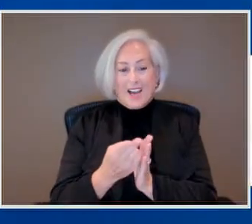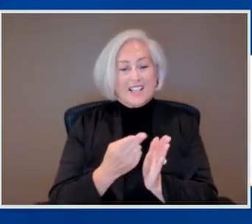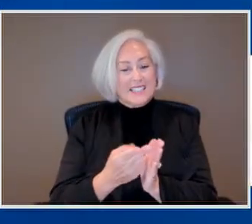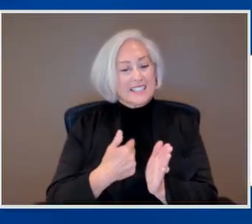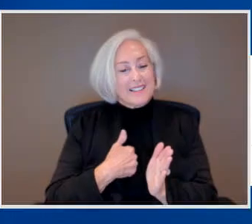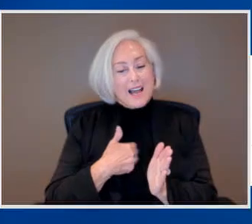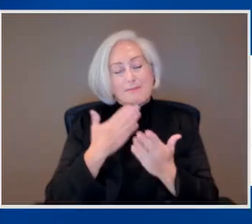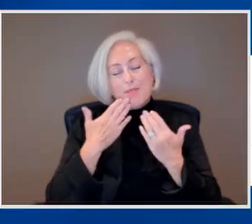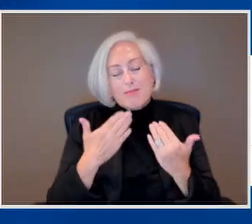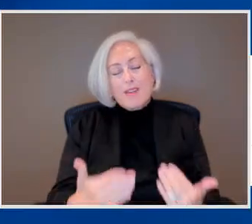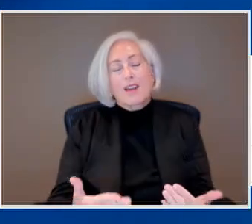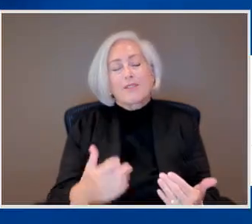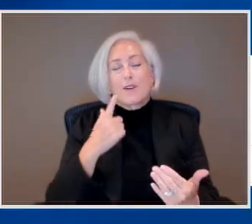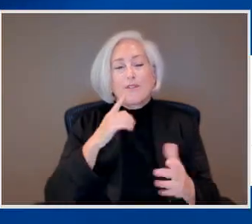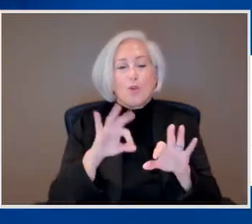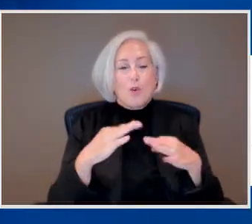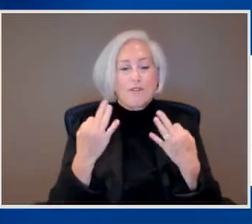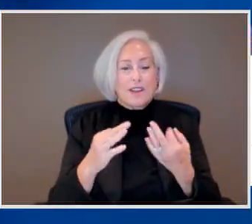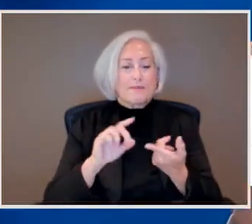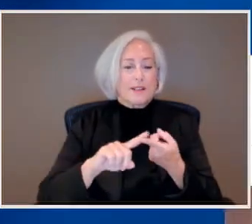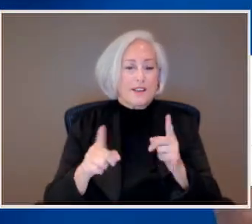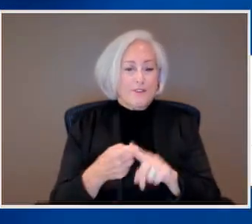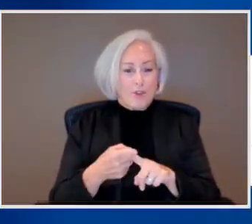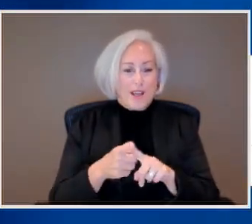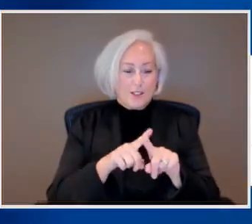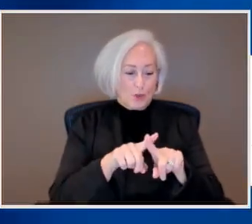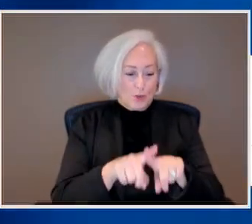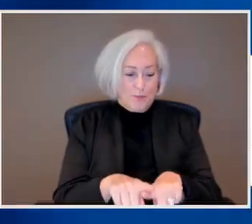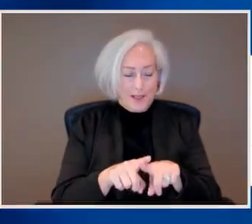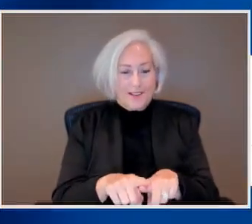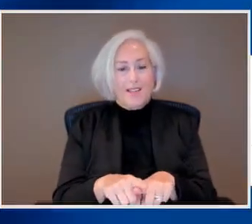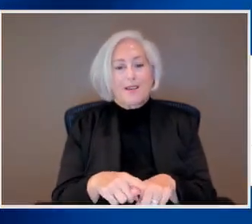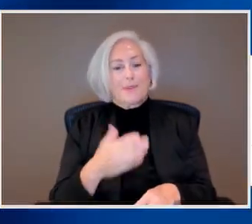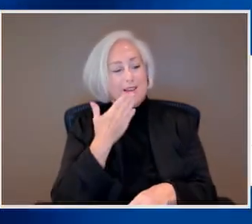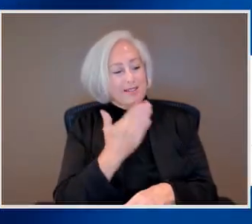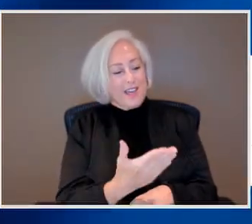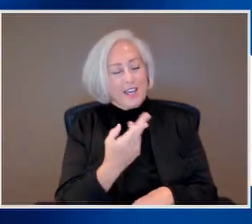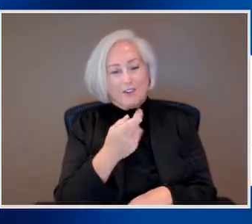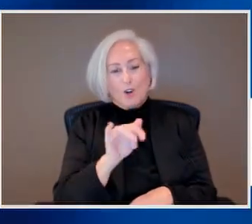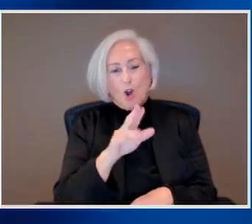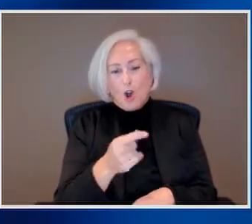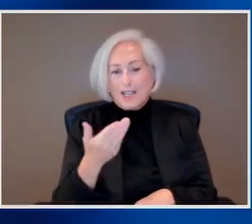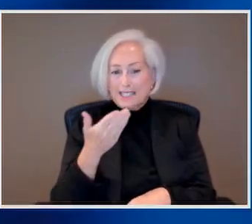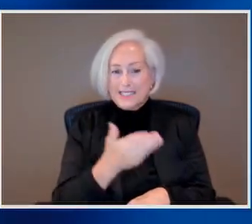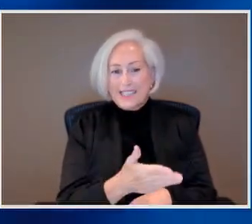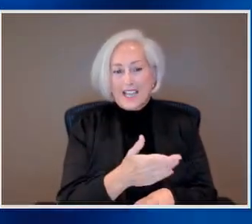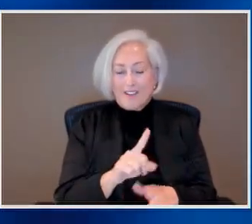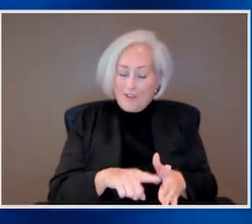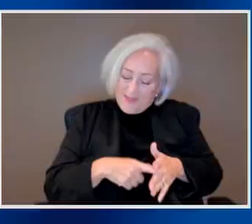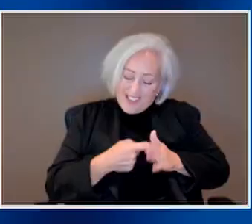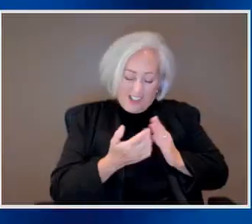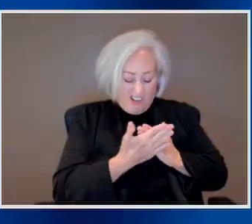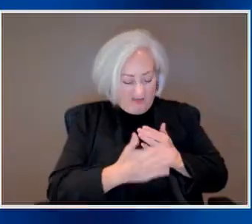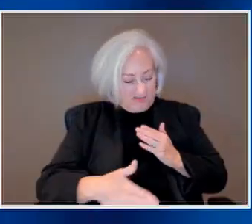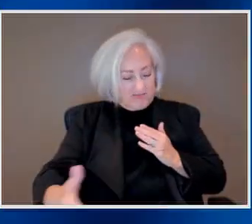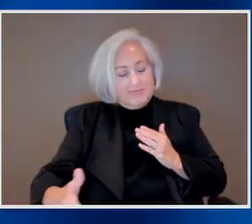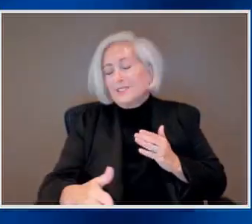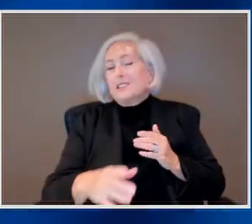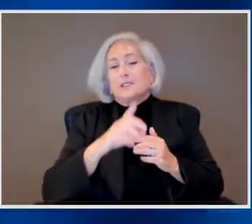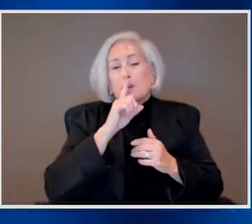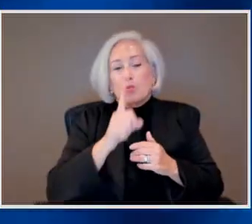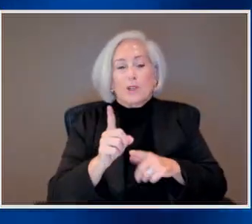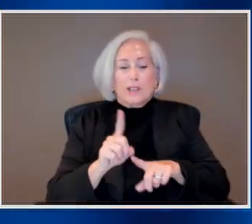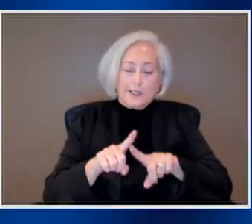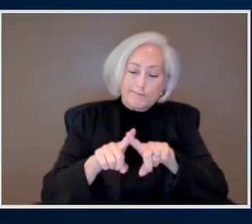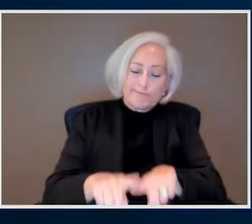all the family and friends. Lean on them, and I'm so thankful for Hawkins being there. He was there from the very beginning, so just lean into your